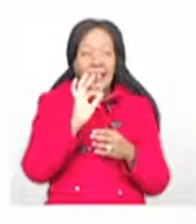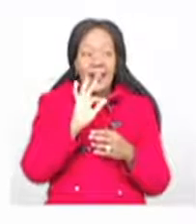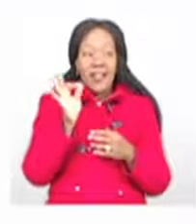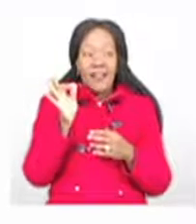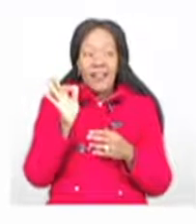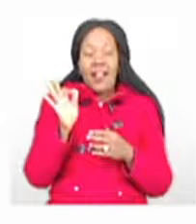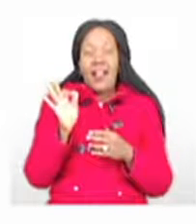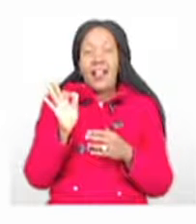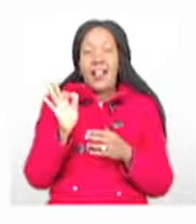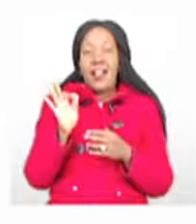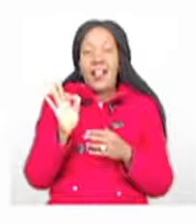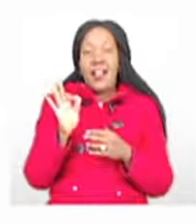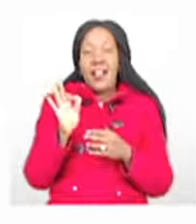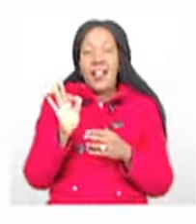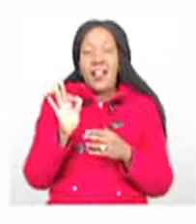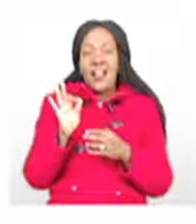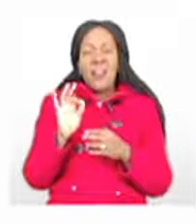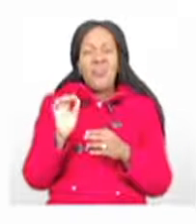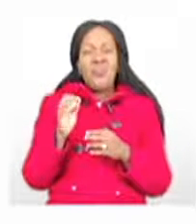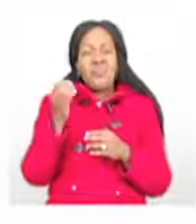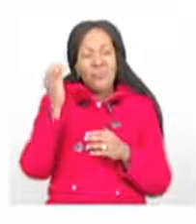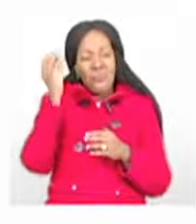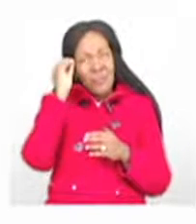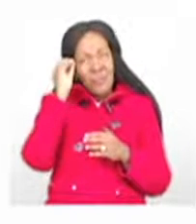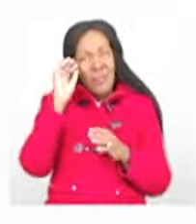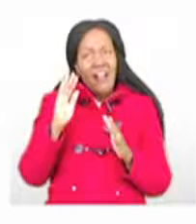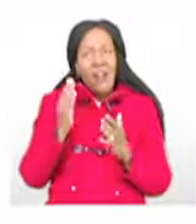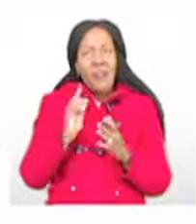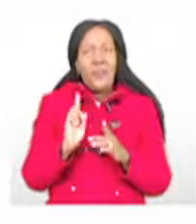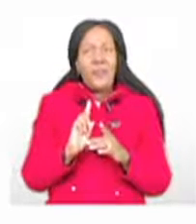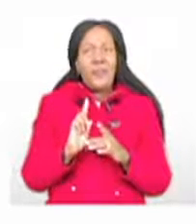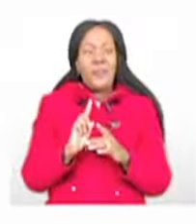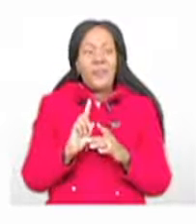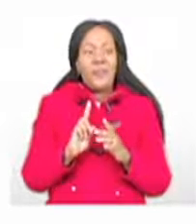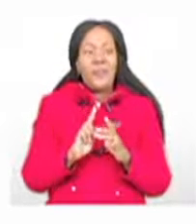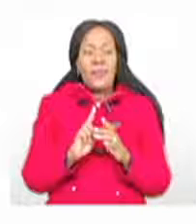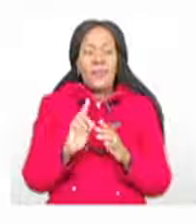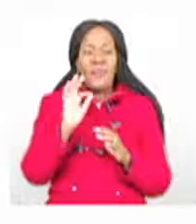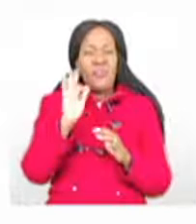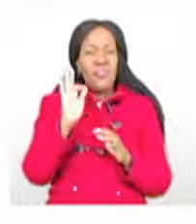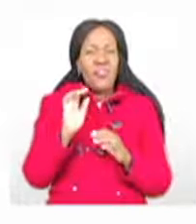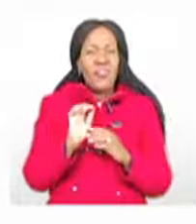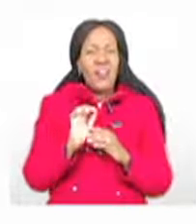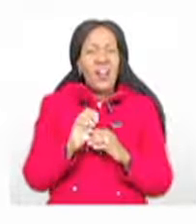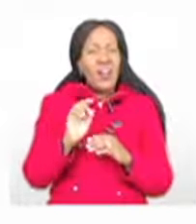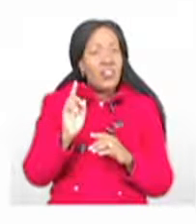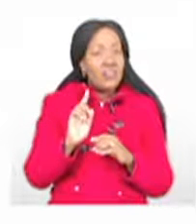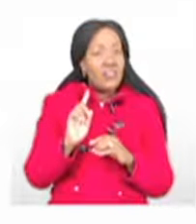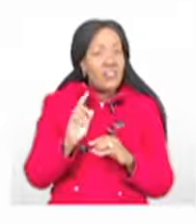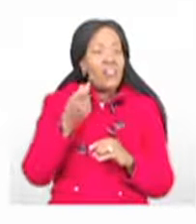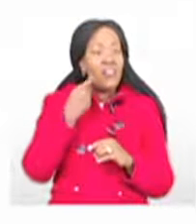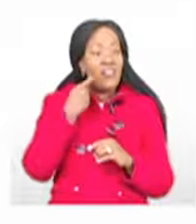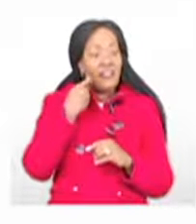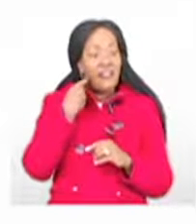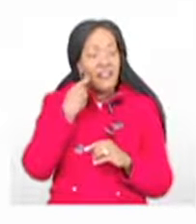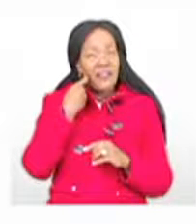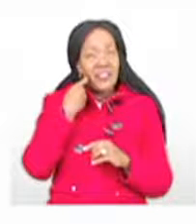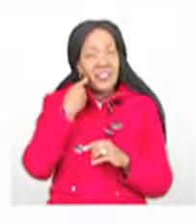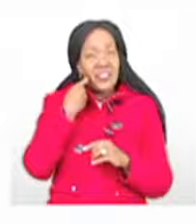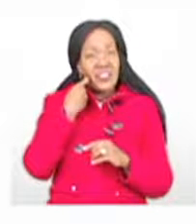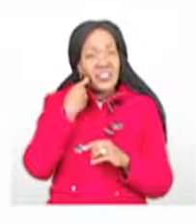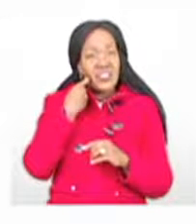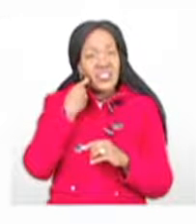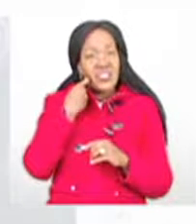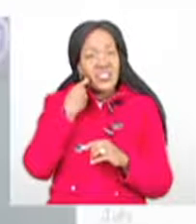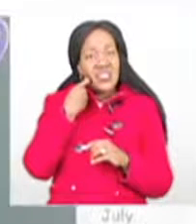we know what letter F stands for? Letter F stands for fish. You can see